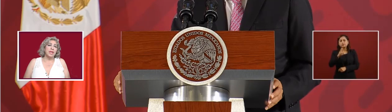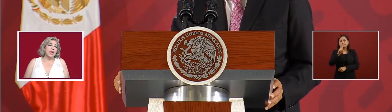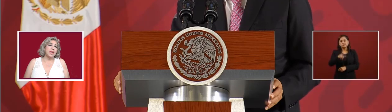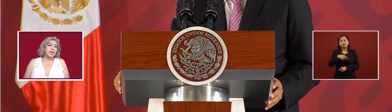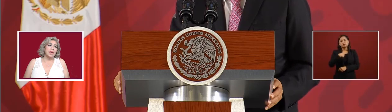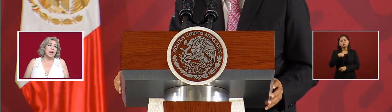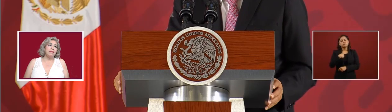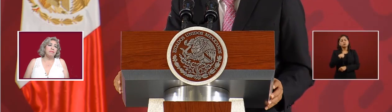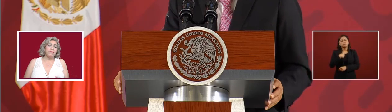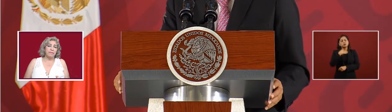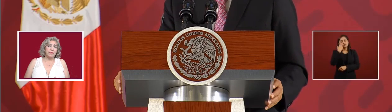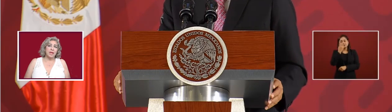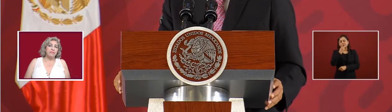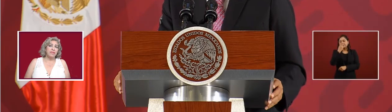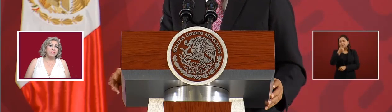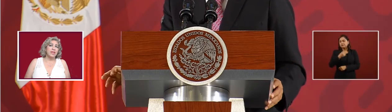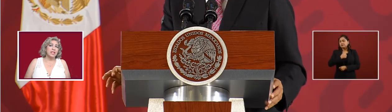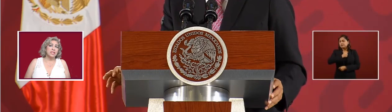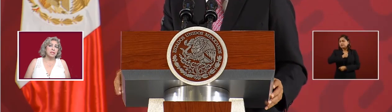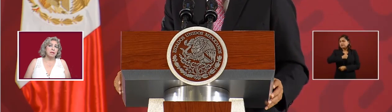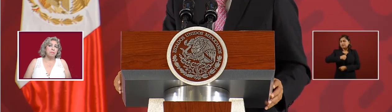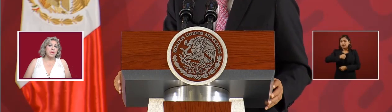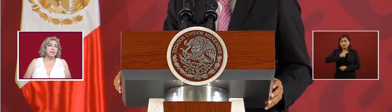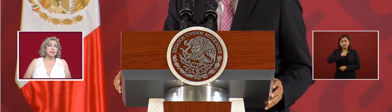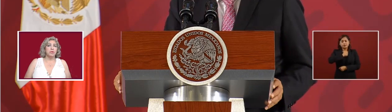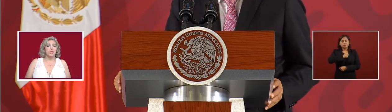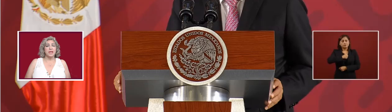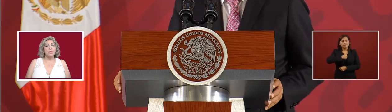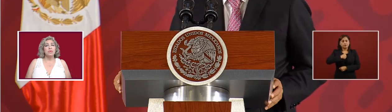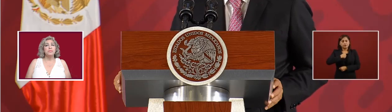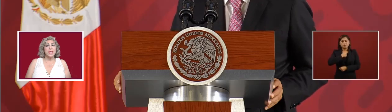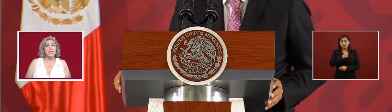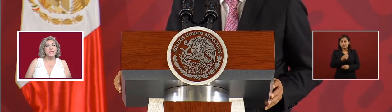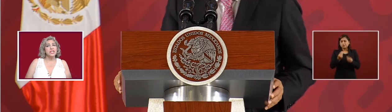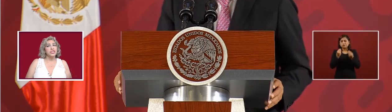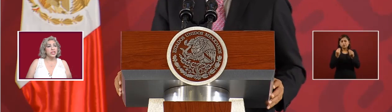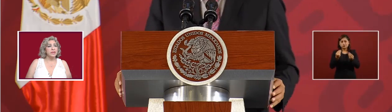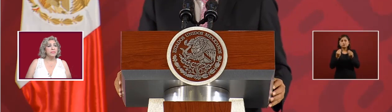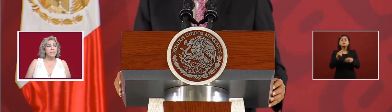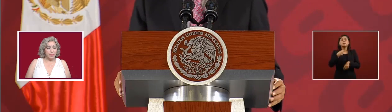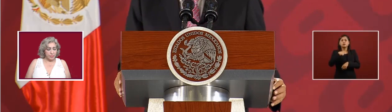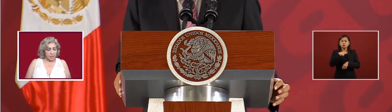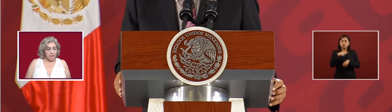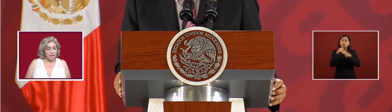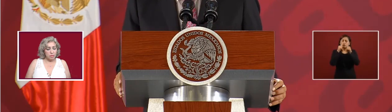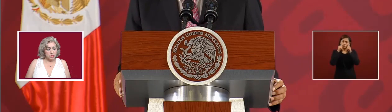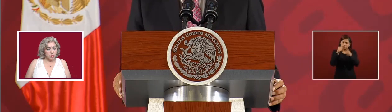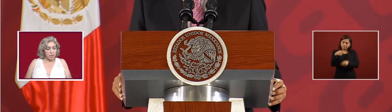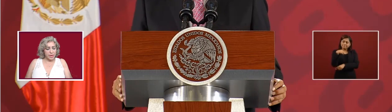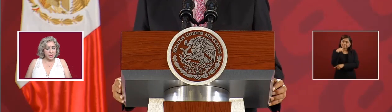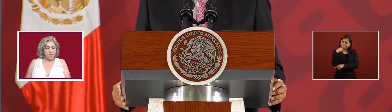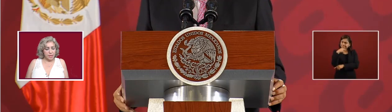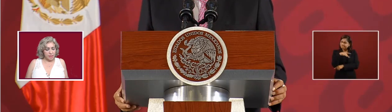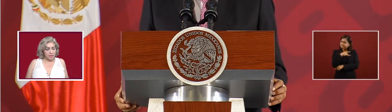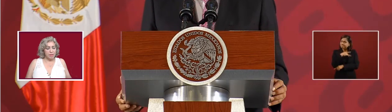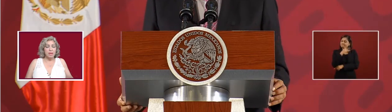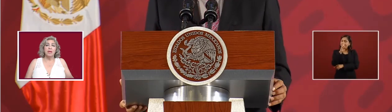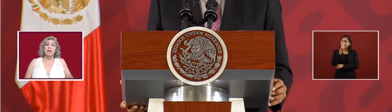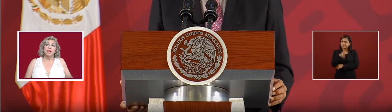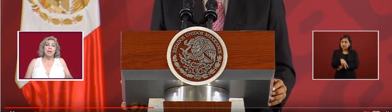And, I, I, I feel, it's lamentable. And, I was paying attention. And, I was worried.